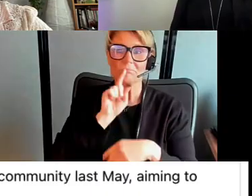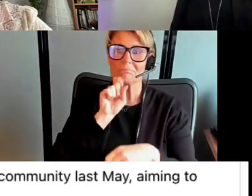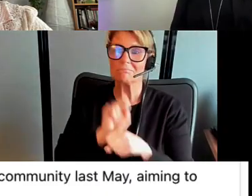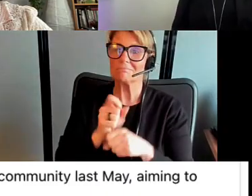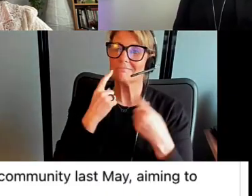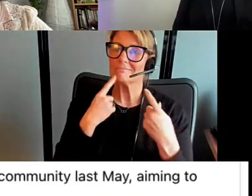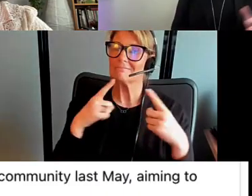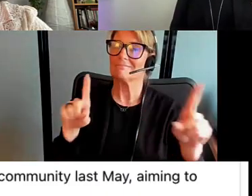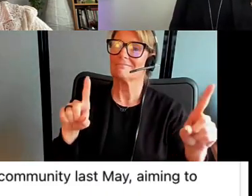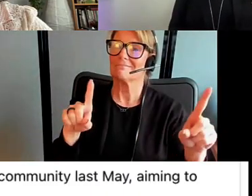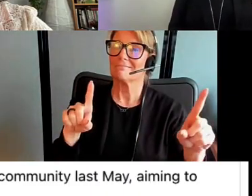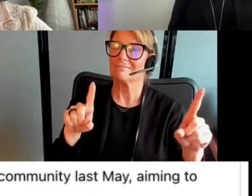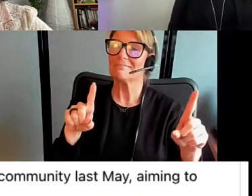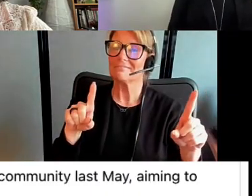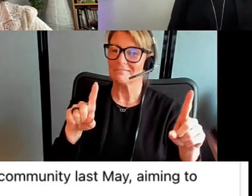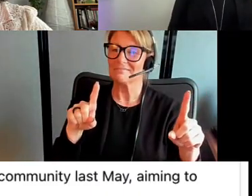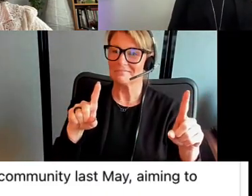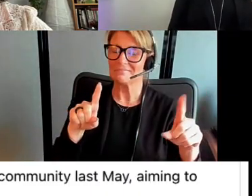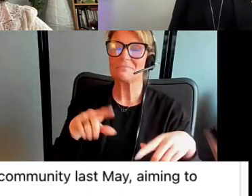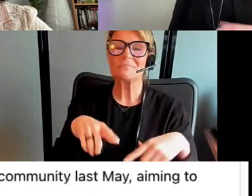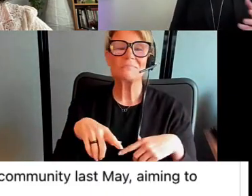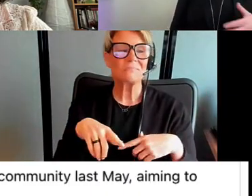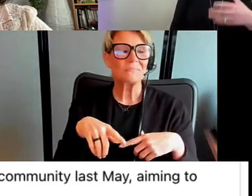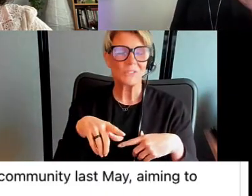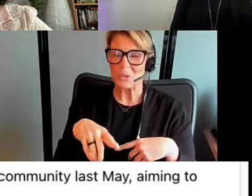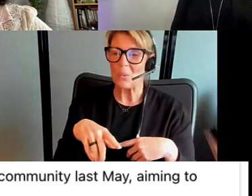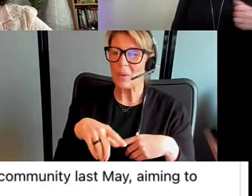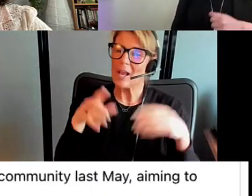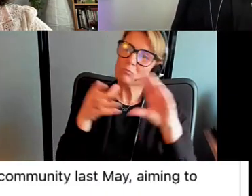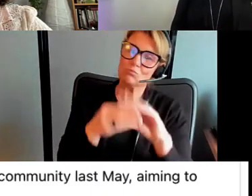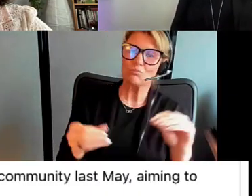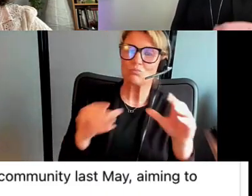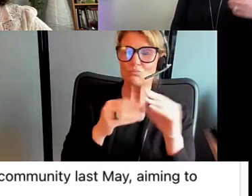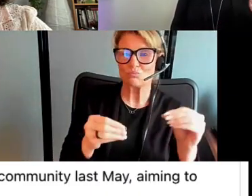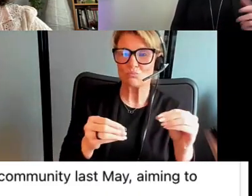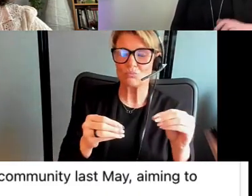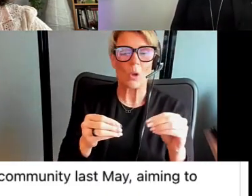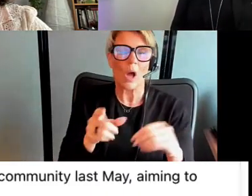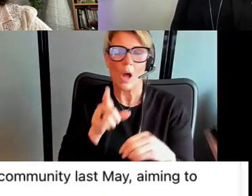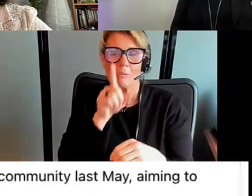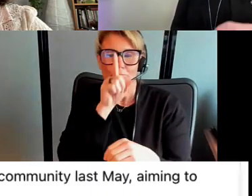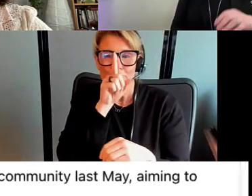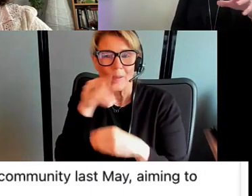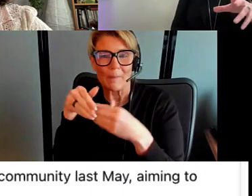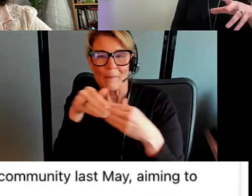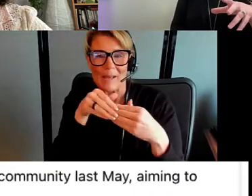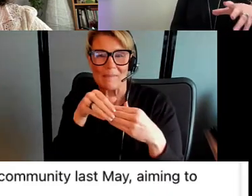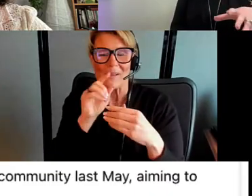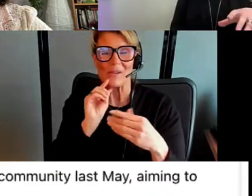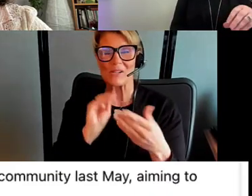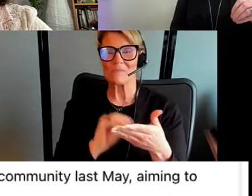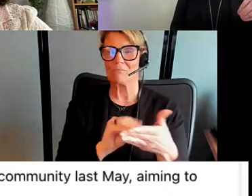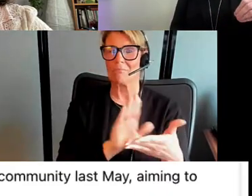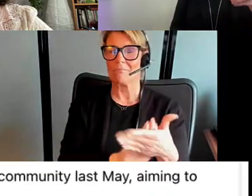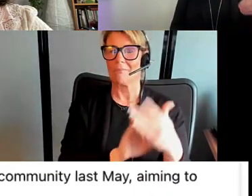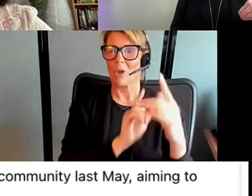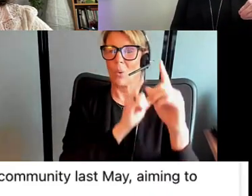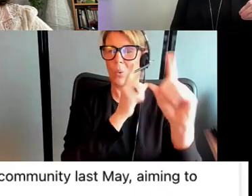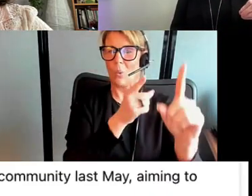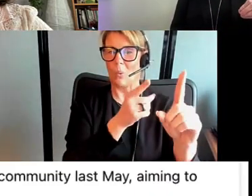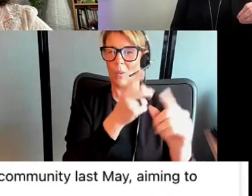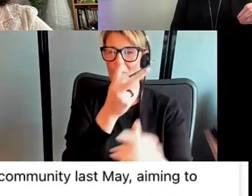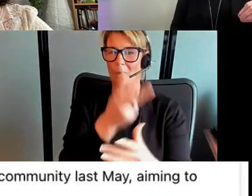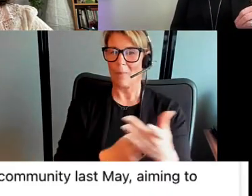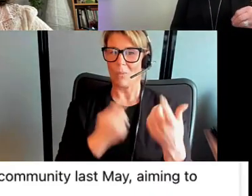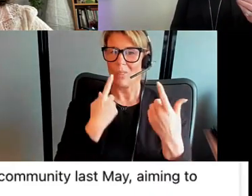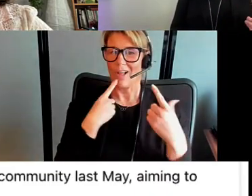did a story. We didn't say that she was having a baby, and we just said she had a goal. They did it. And the other thing that's really important